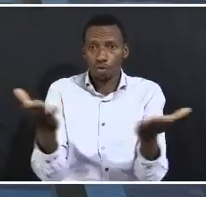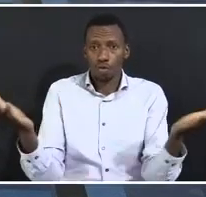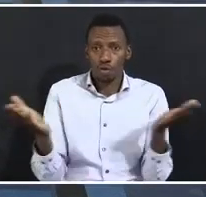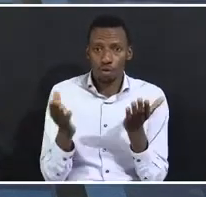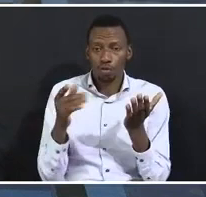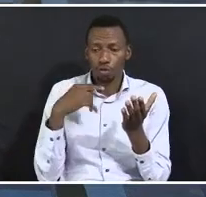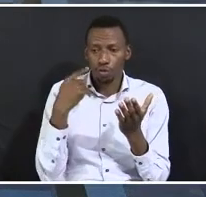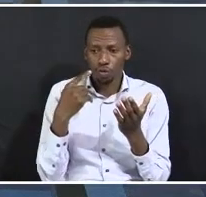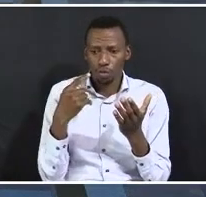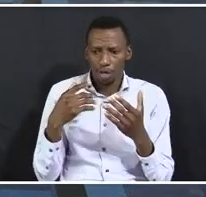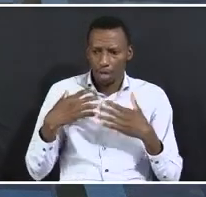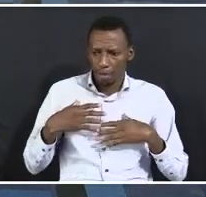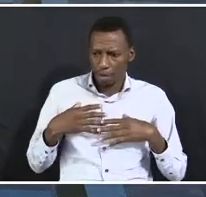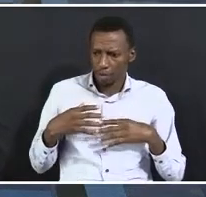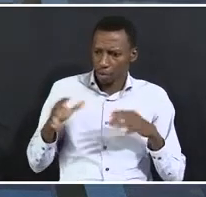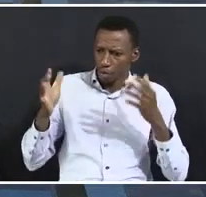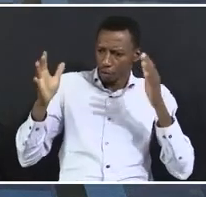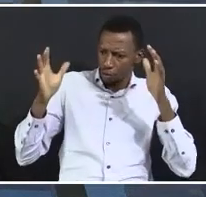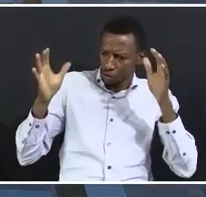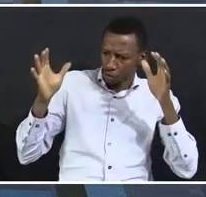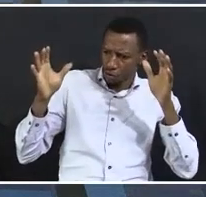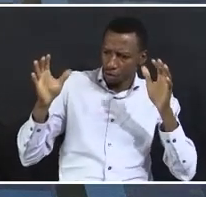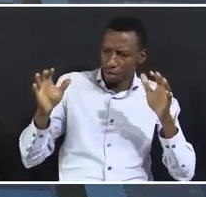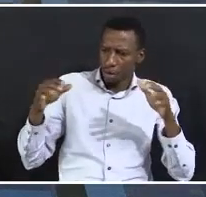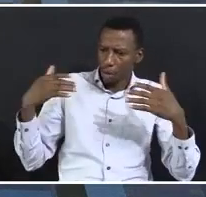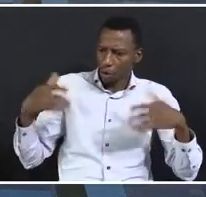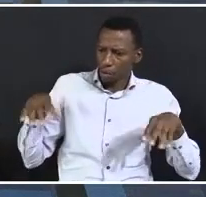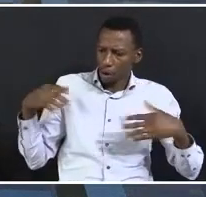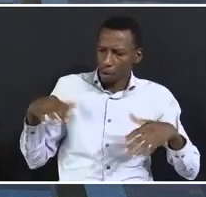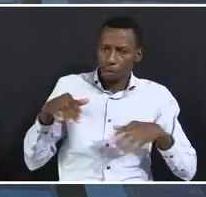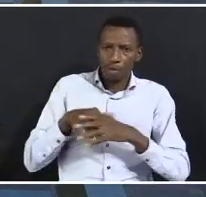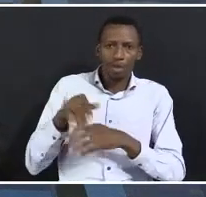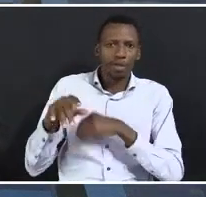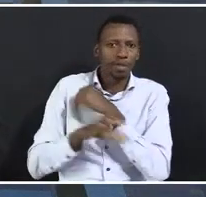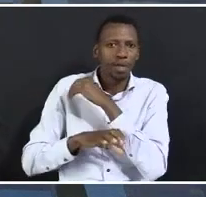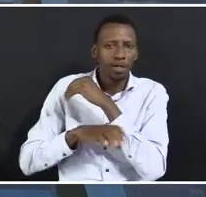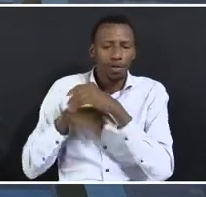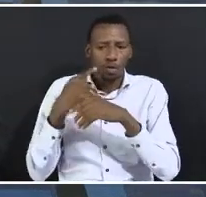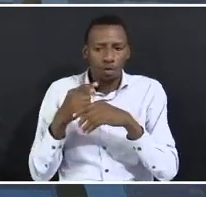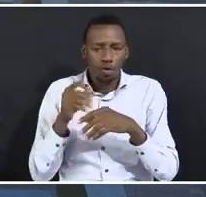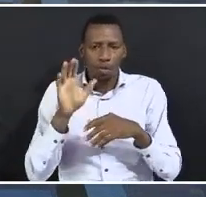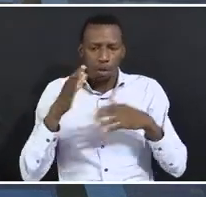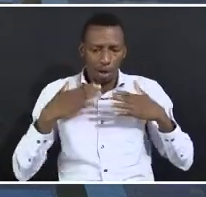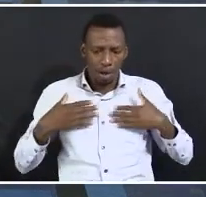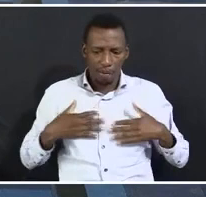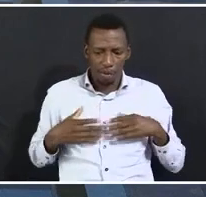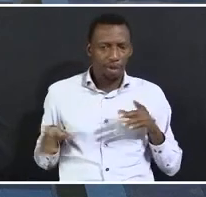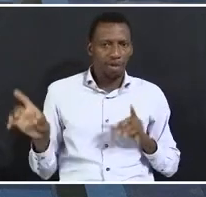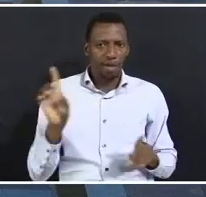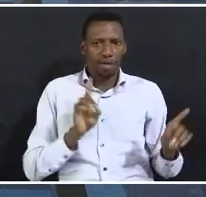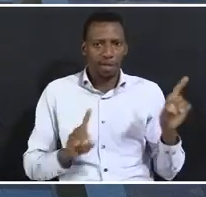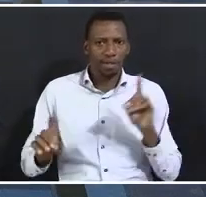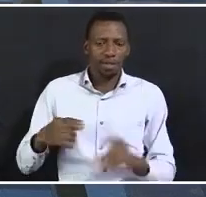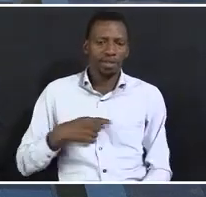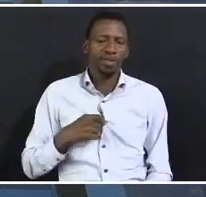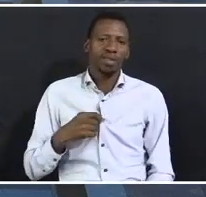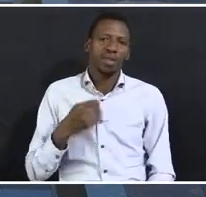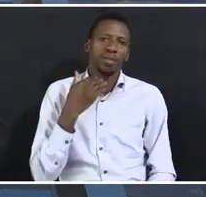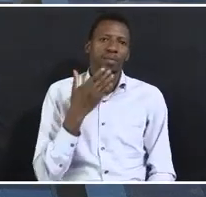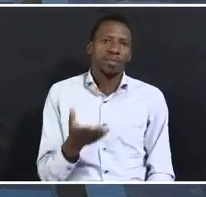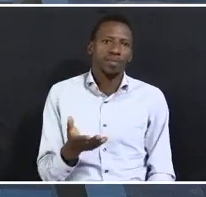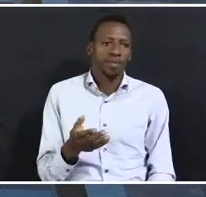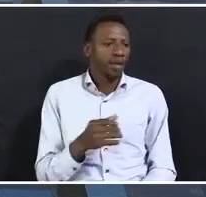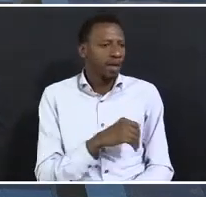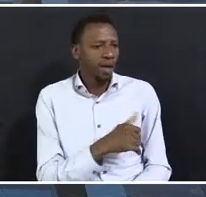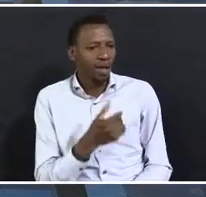celebrated as content creators, even in this country. And those who are shaking themselves, they are dancing naked. And there are men who are